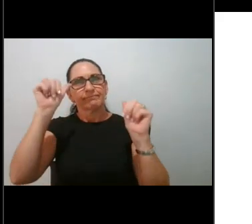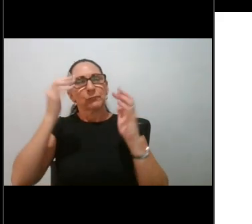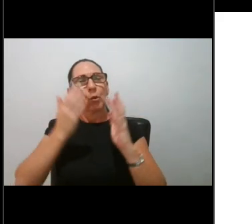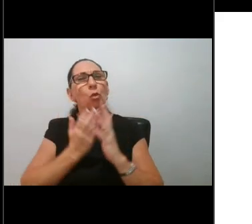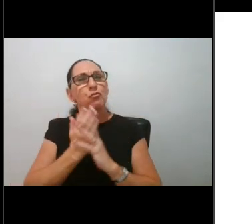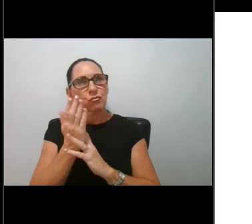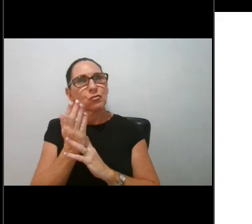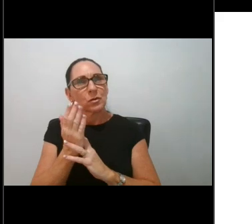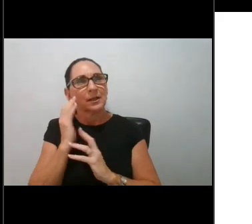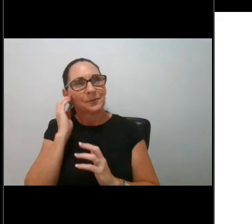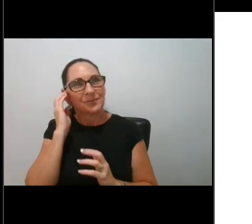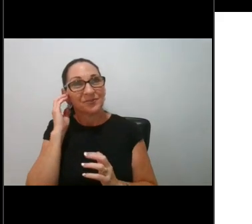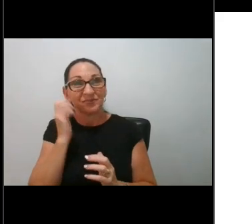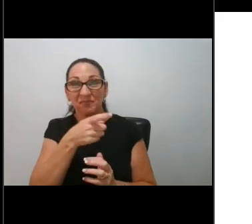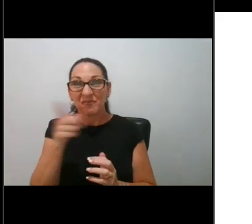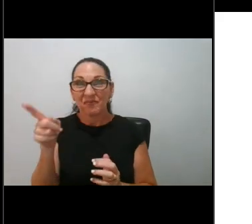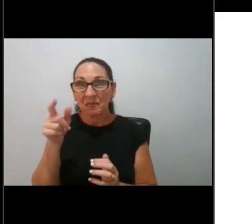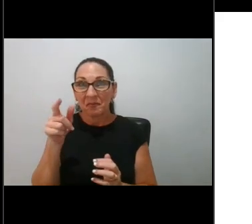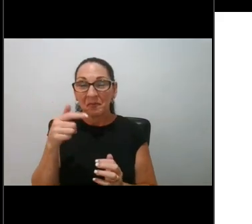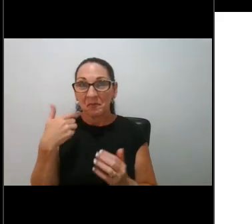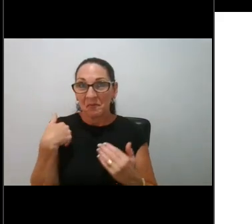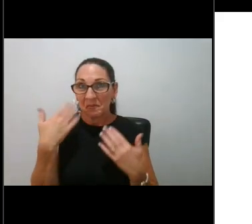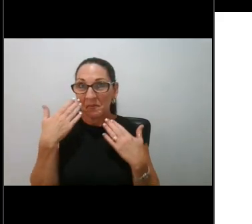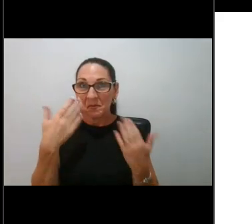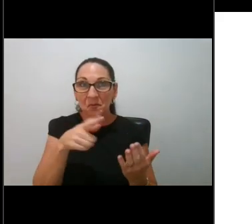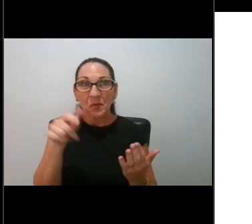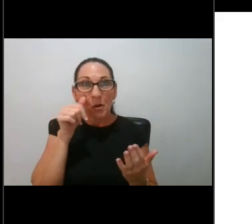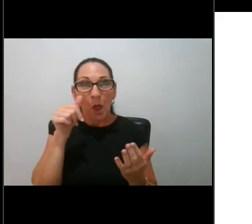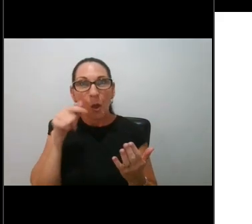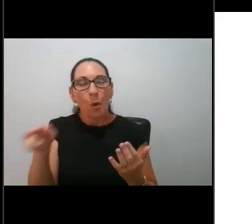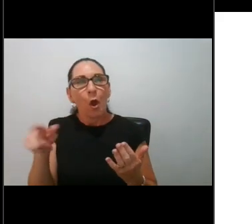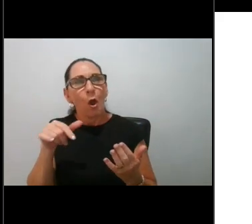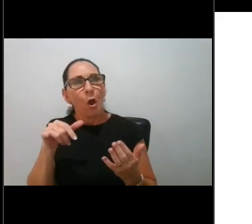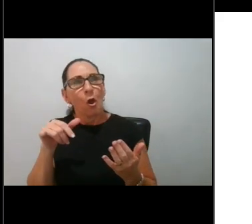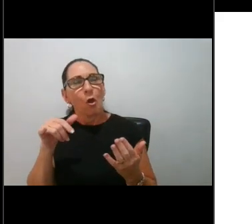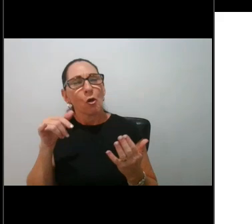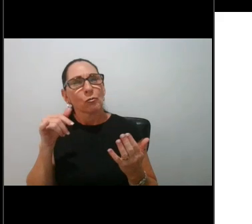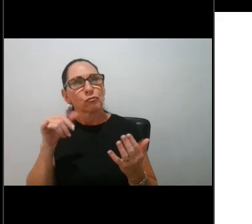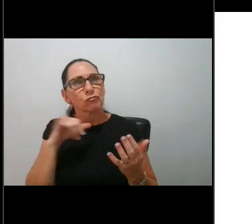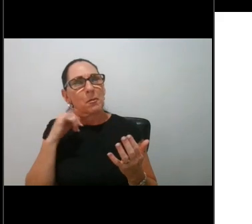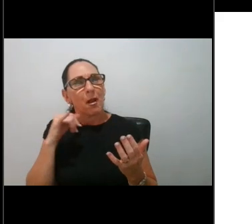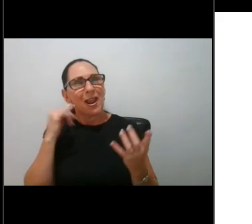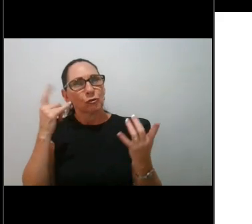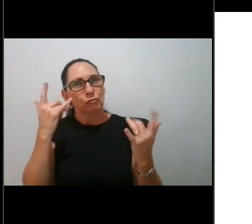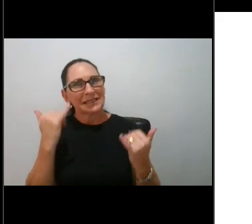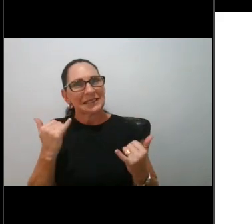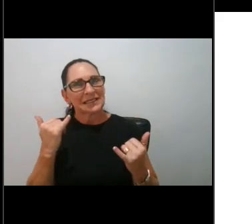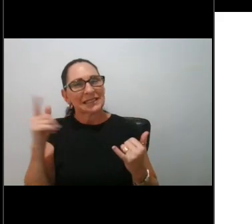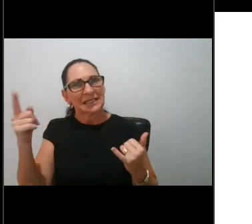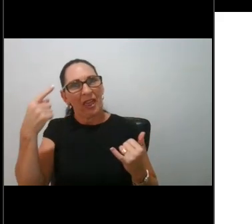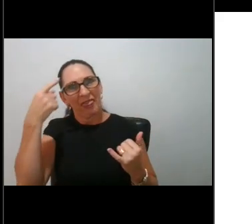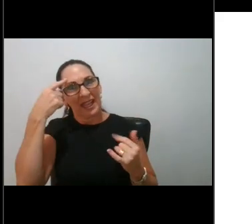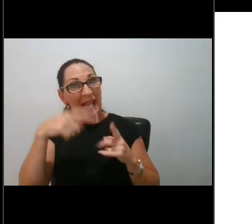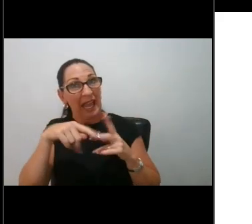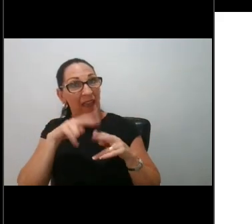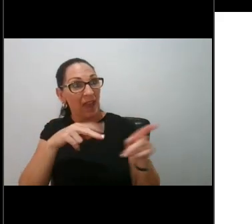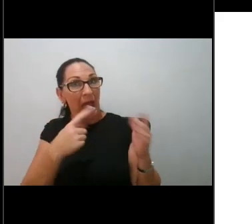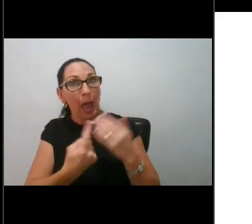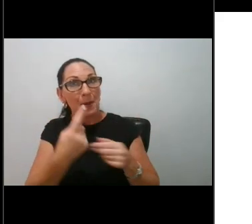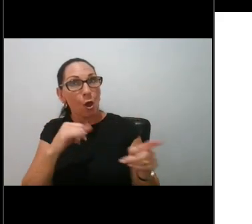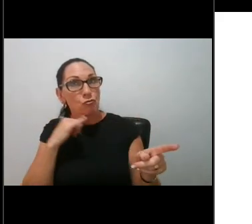the criminal justice system thinks about crime in terms of rules and punishment. If a person has